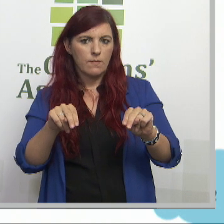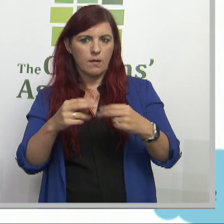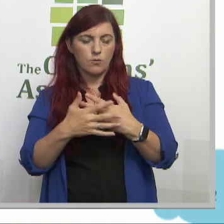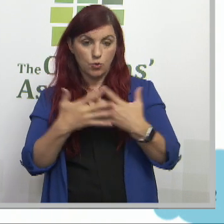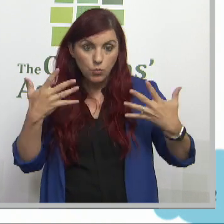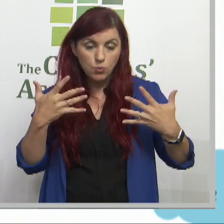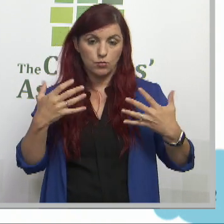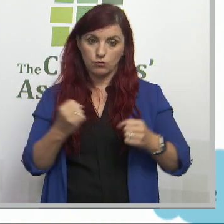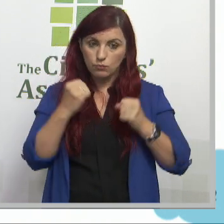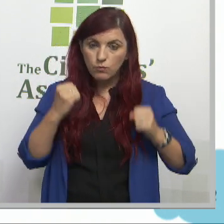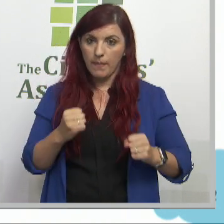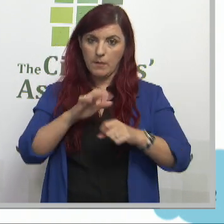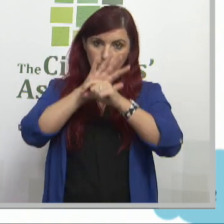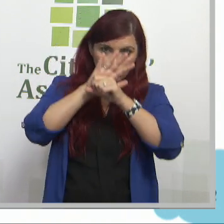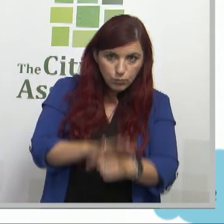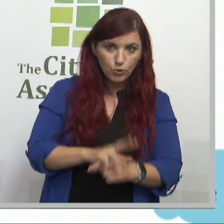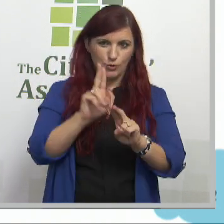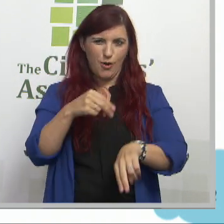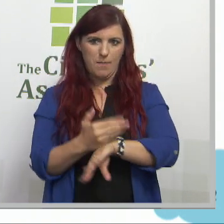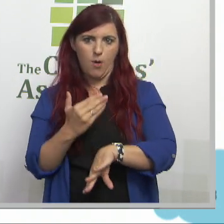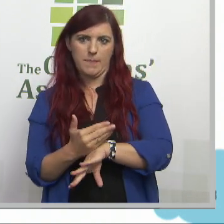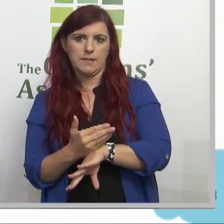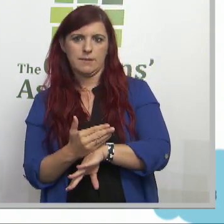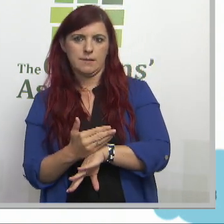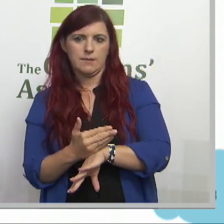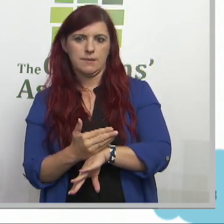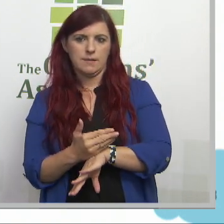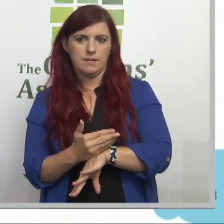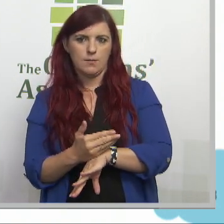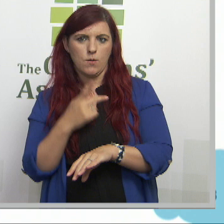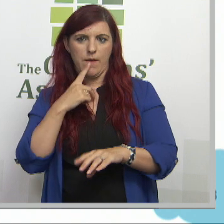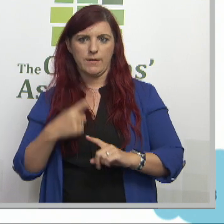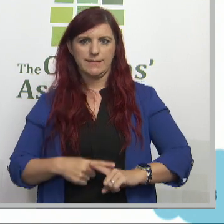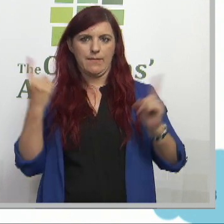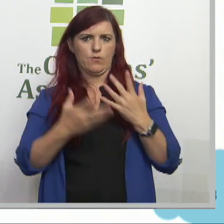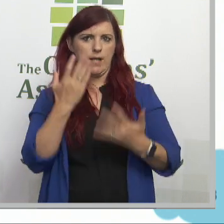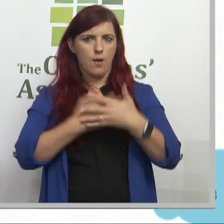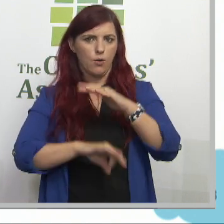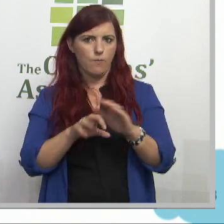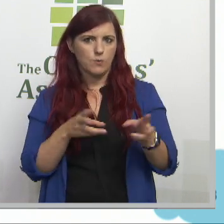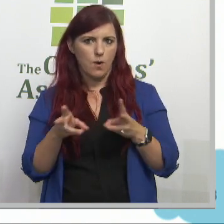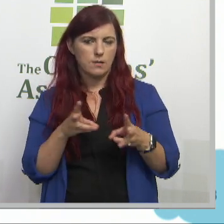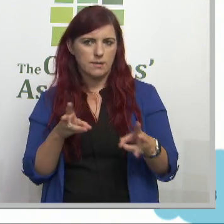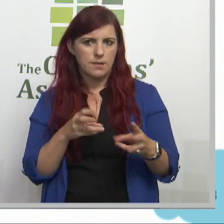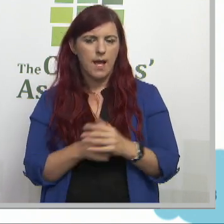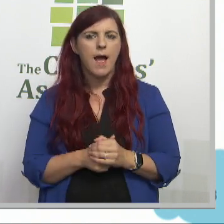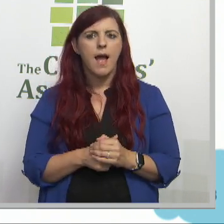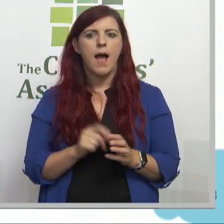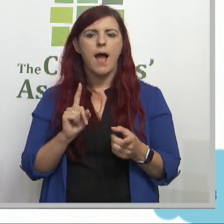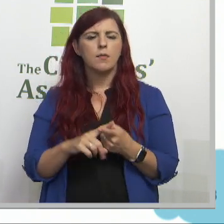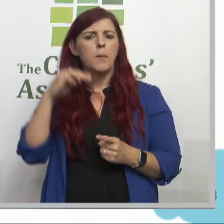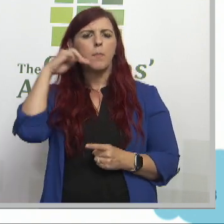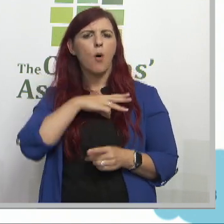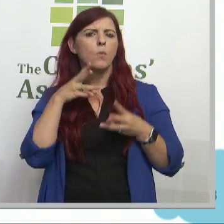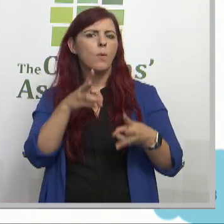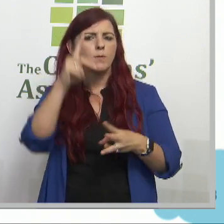down unemployment if it's after skyrocketing. So it's very different to how a household budget works. And the kind of key way to